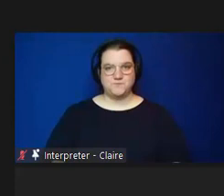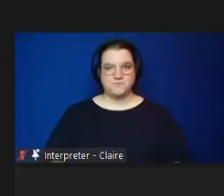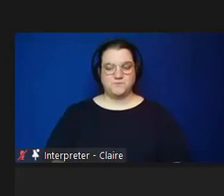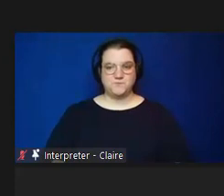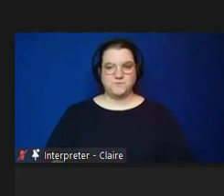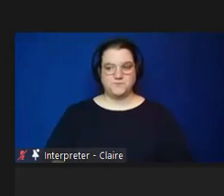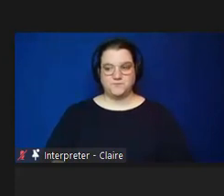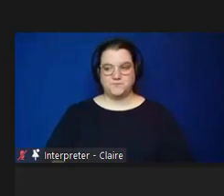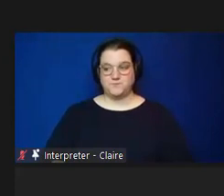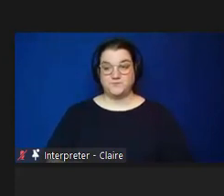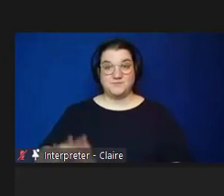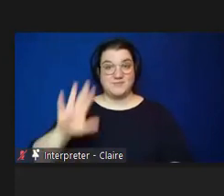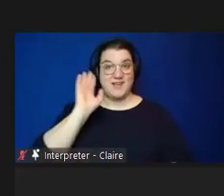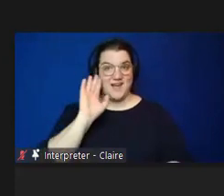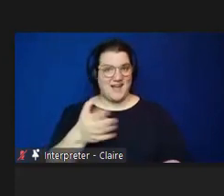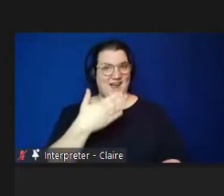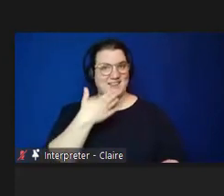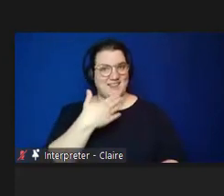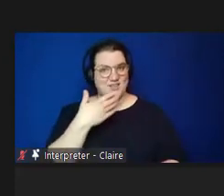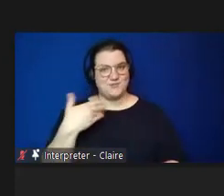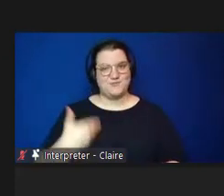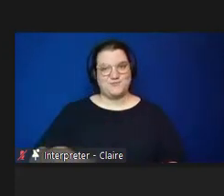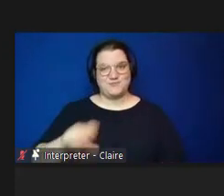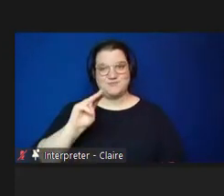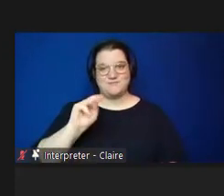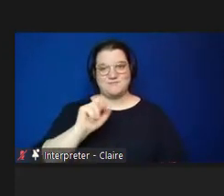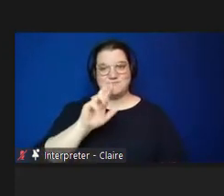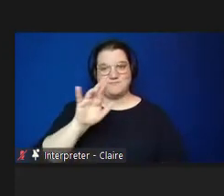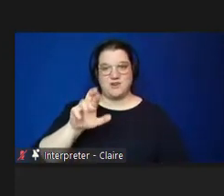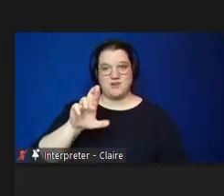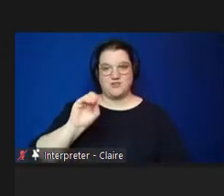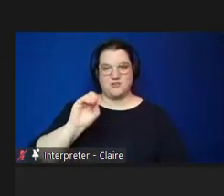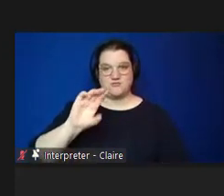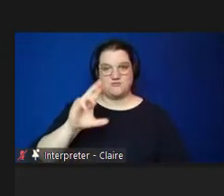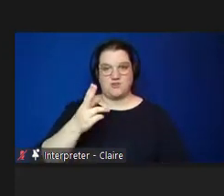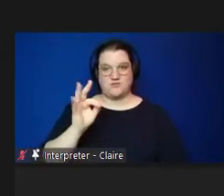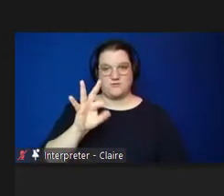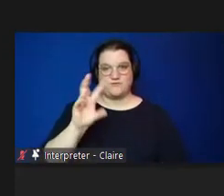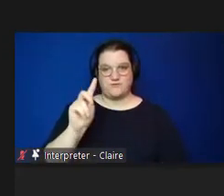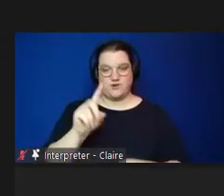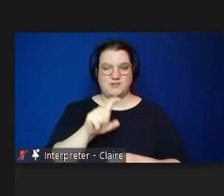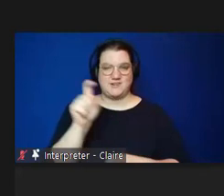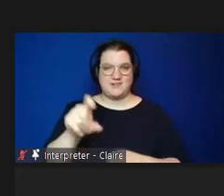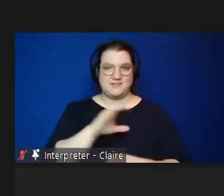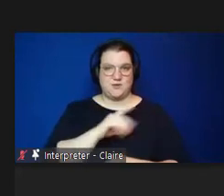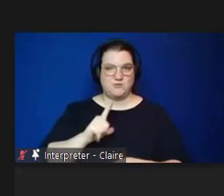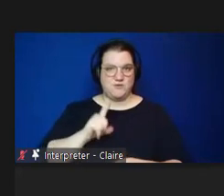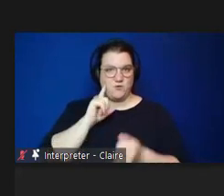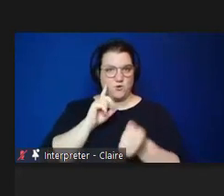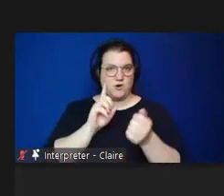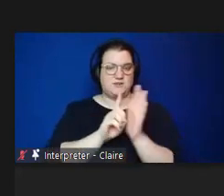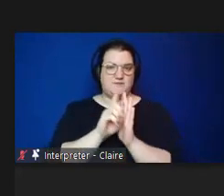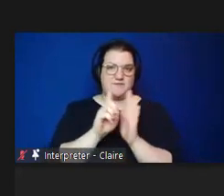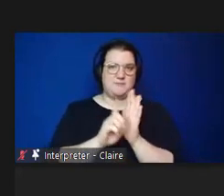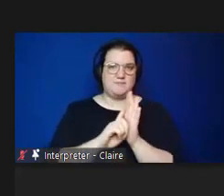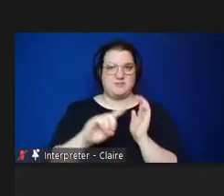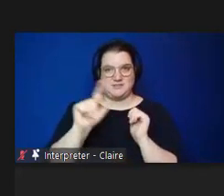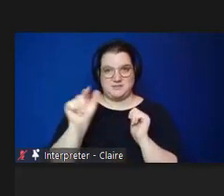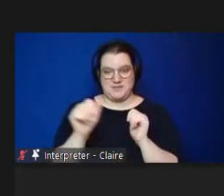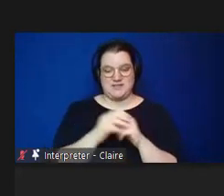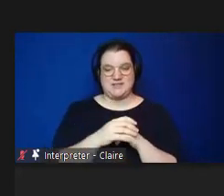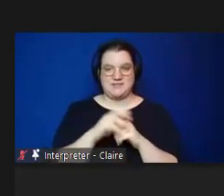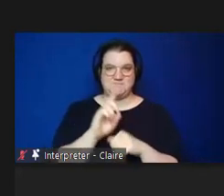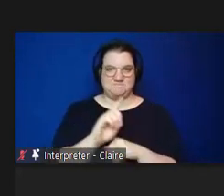Hi, thank you. So I'm Mary Rochford with the Texas Council for Developmental Disabilities, and when the